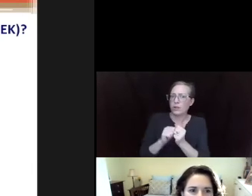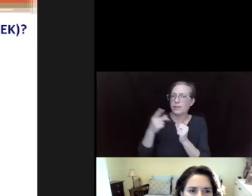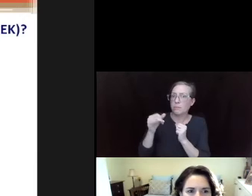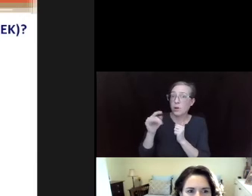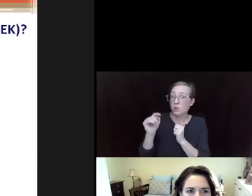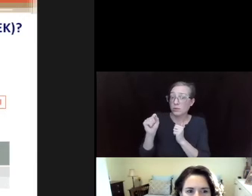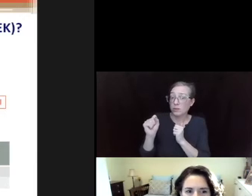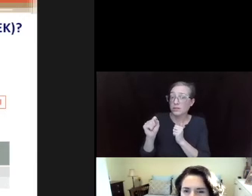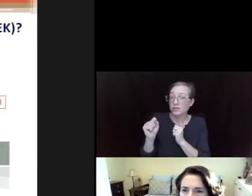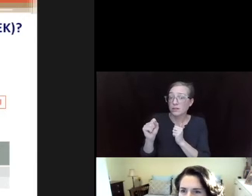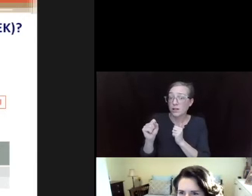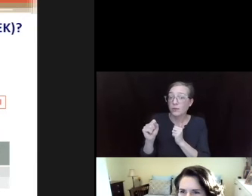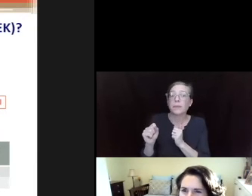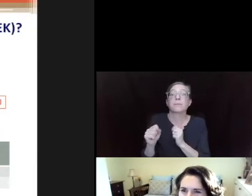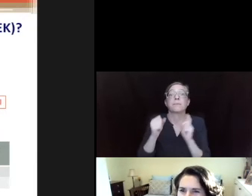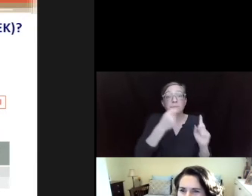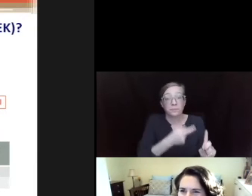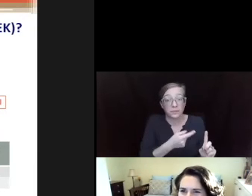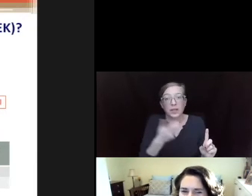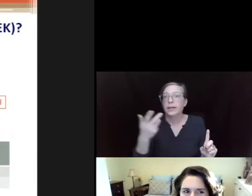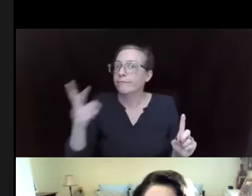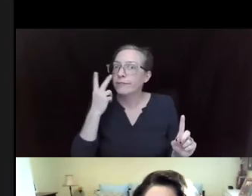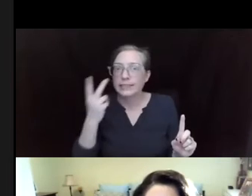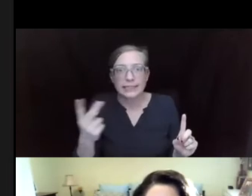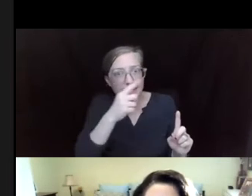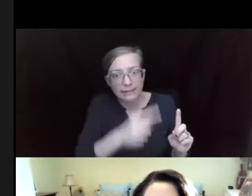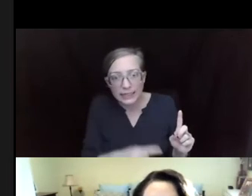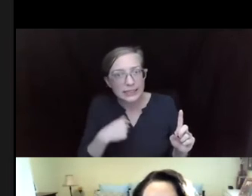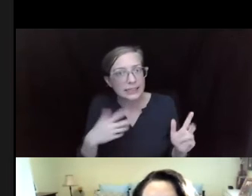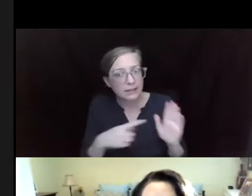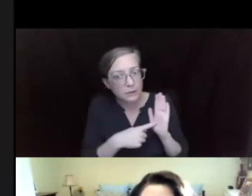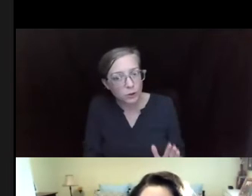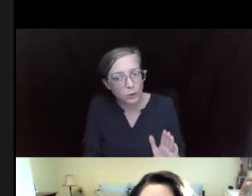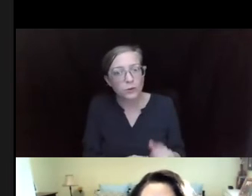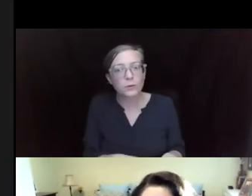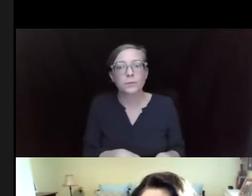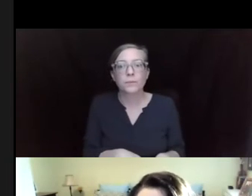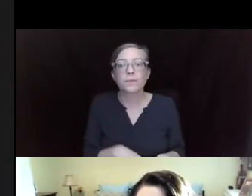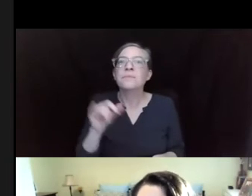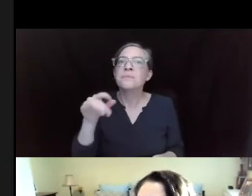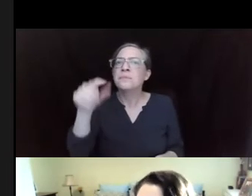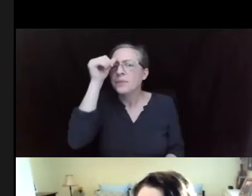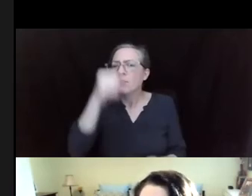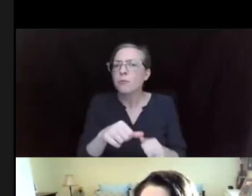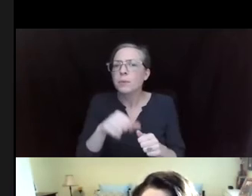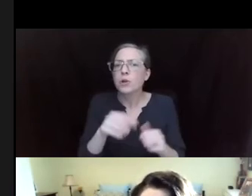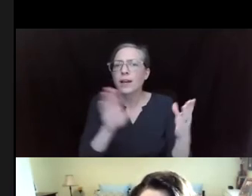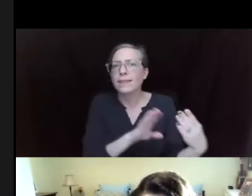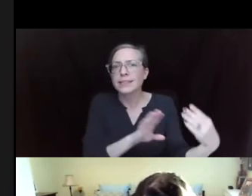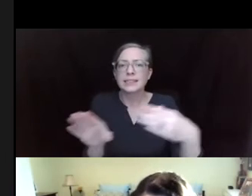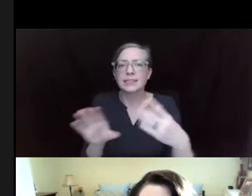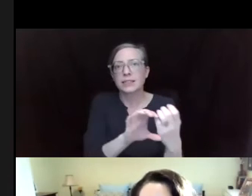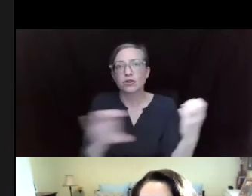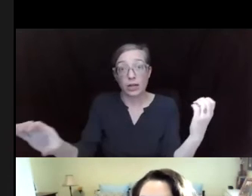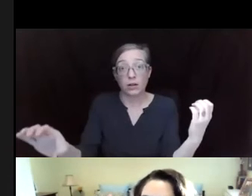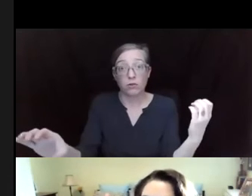is a representation of the channel. You already know this image that I showed you. And if you remember in this channel, I spent quite a bit of time